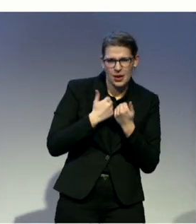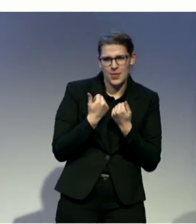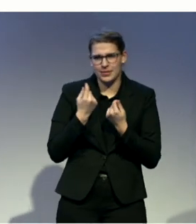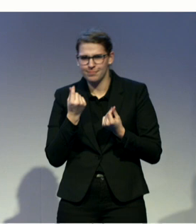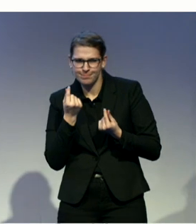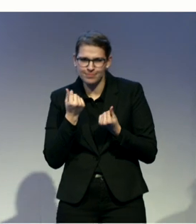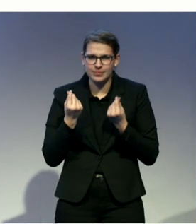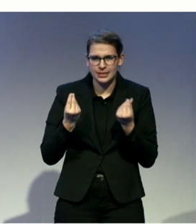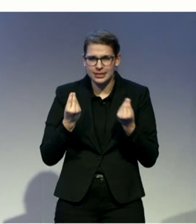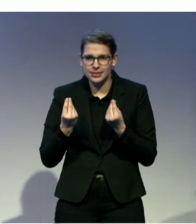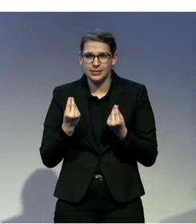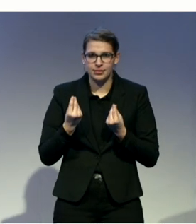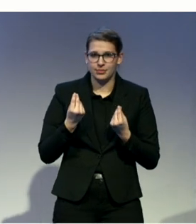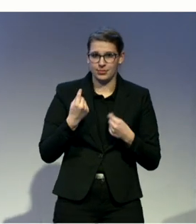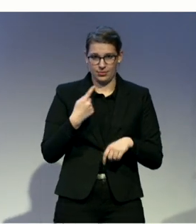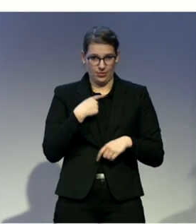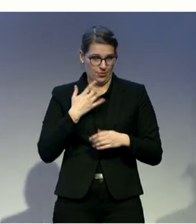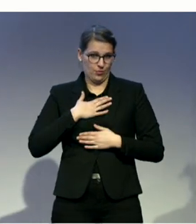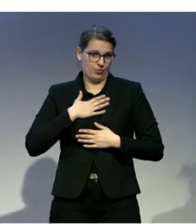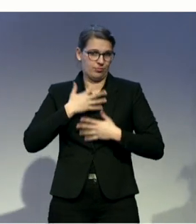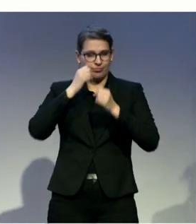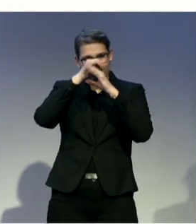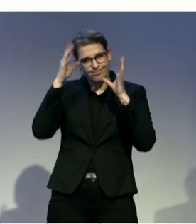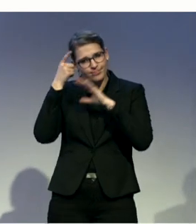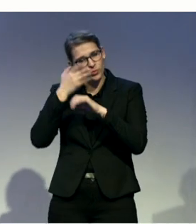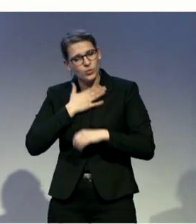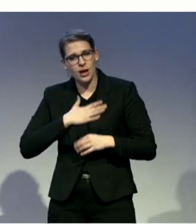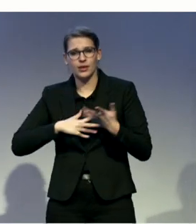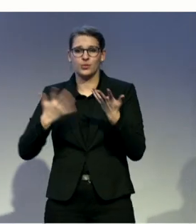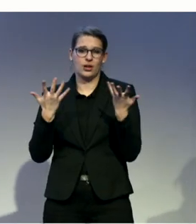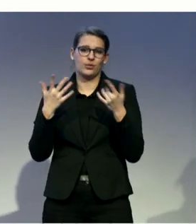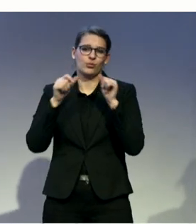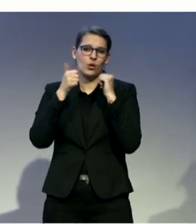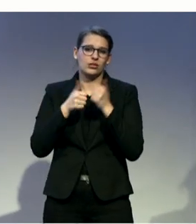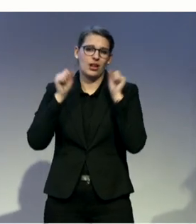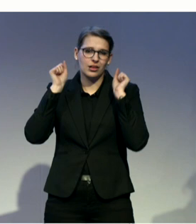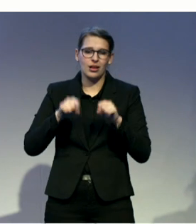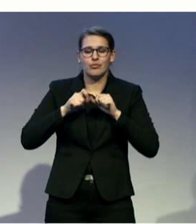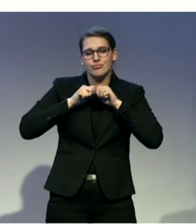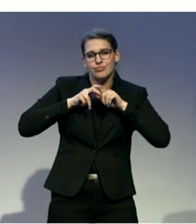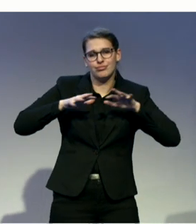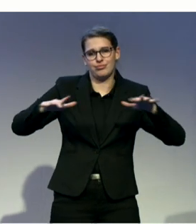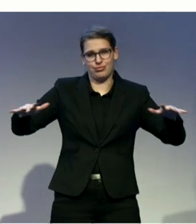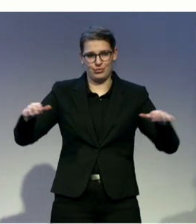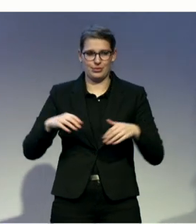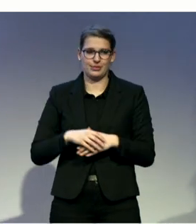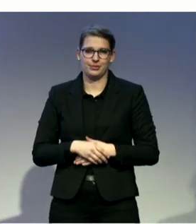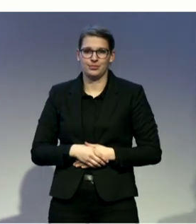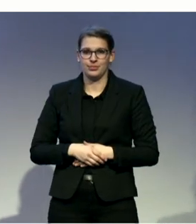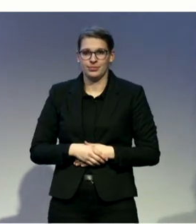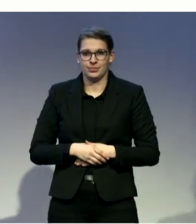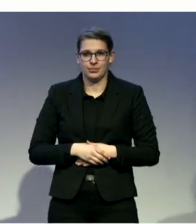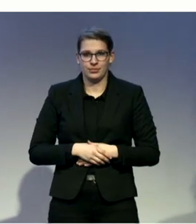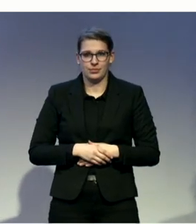to be taken out over by the state. We are very much preoccupied by our cost, so